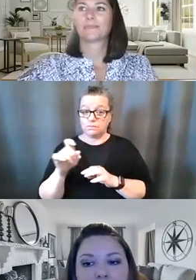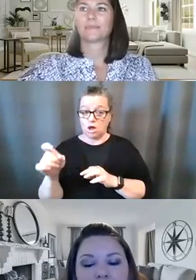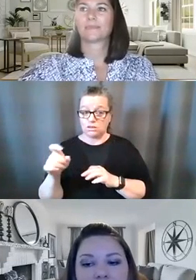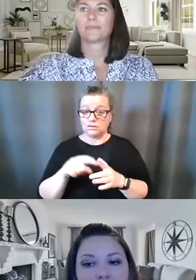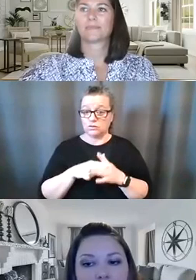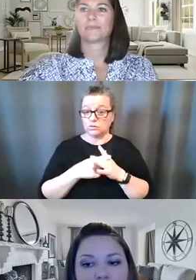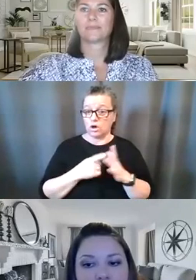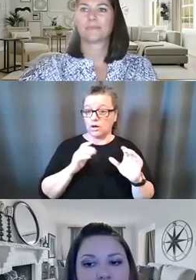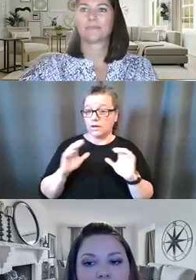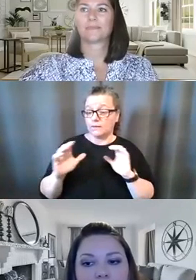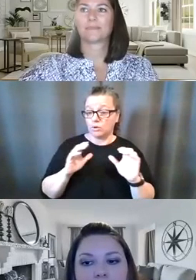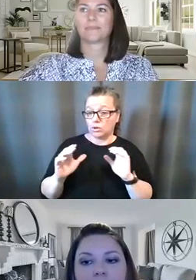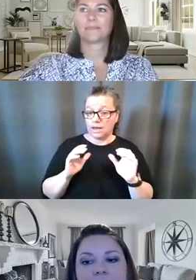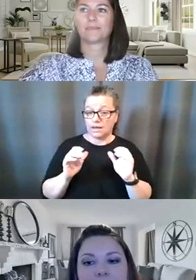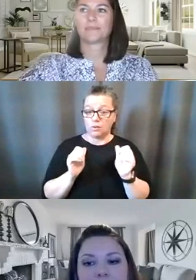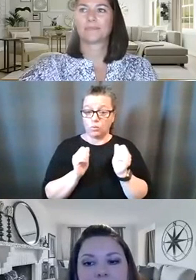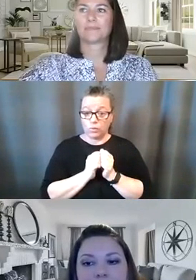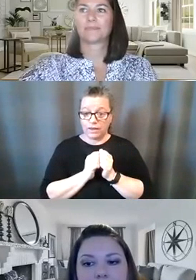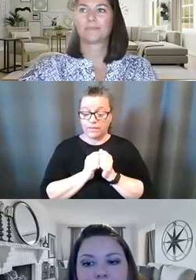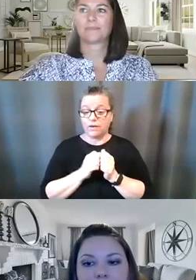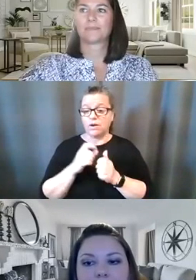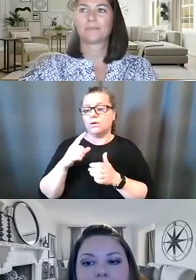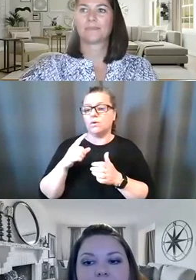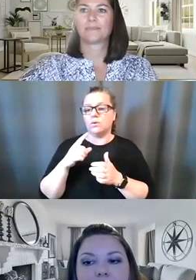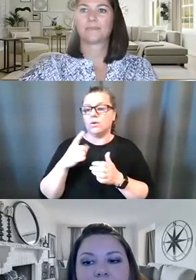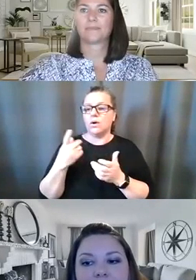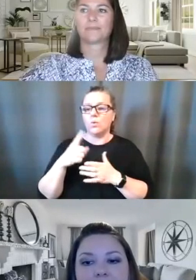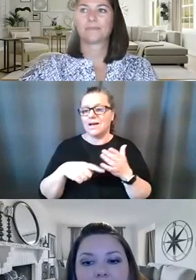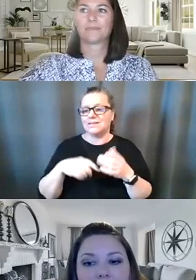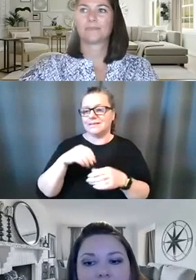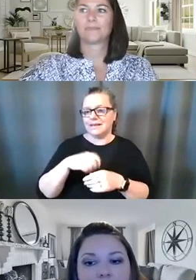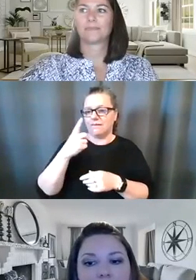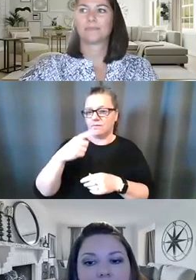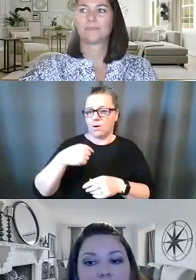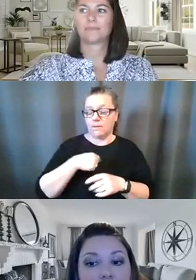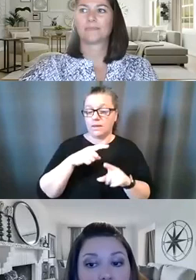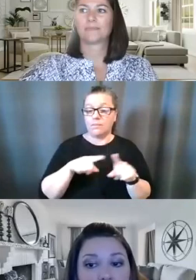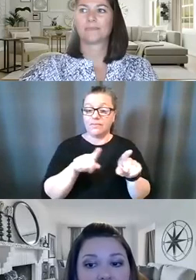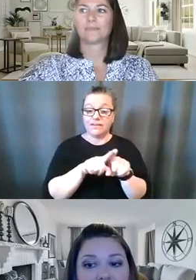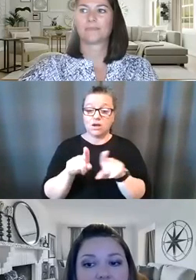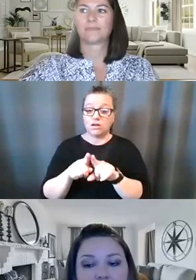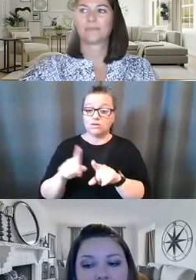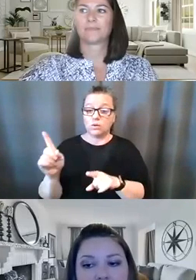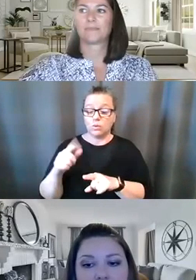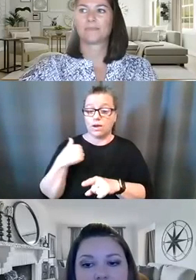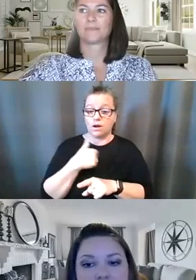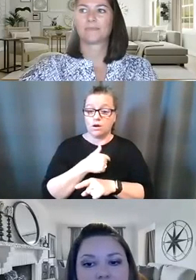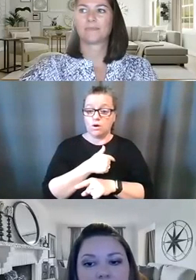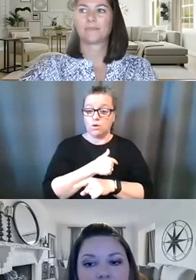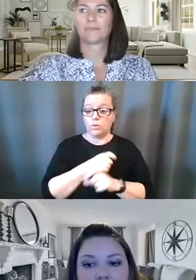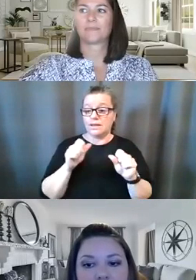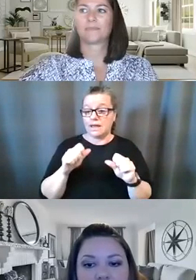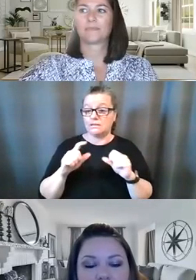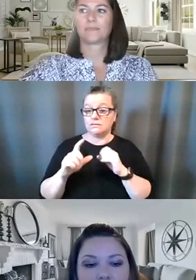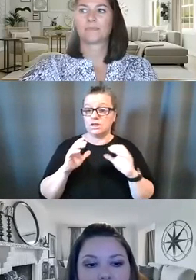start communicating the with them or the what's in it for me. But this is also where we could communicate the consequences